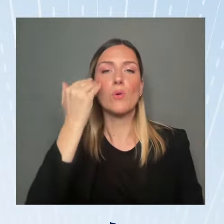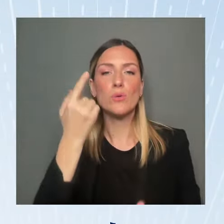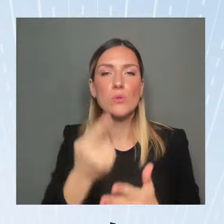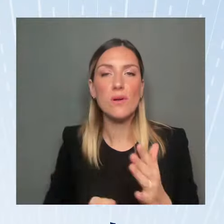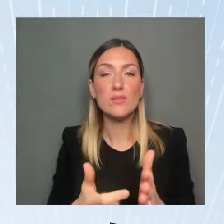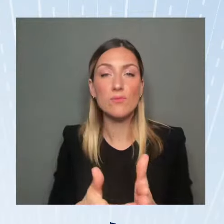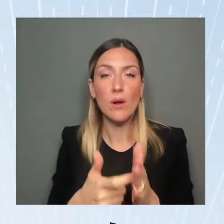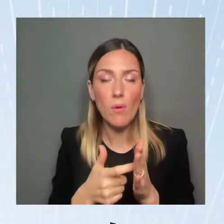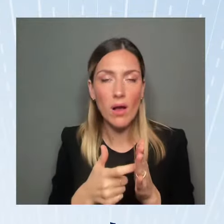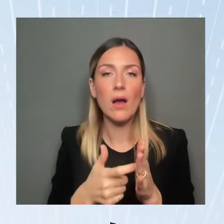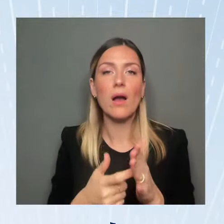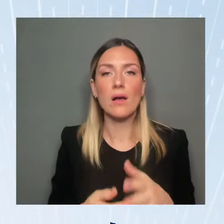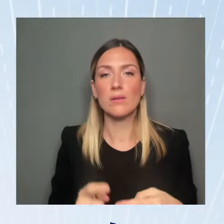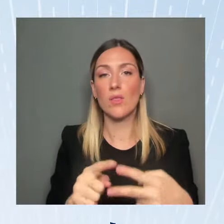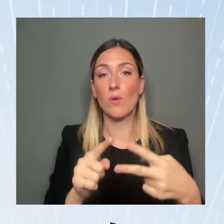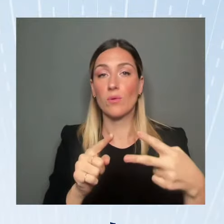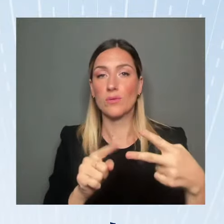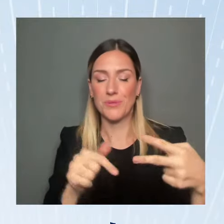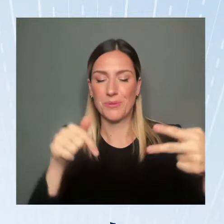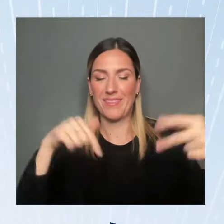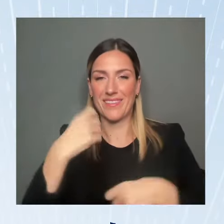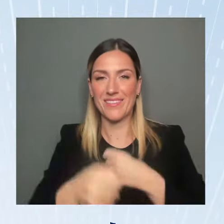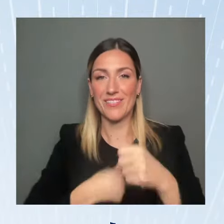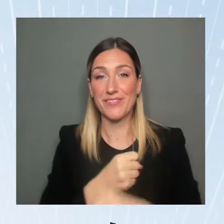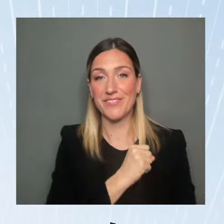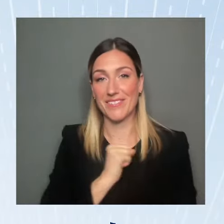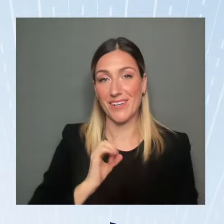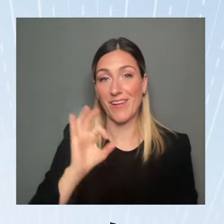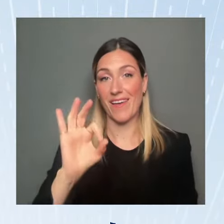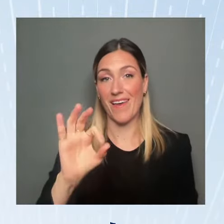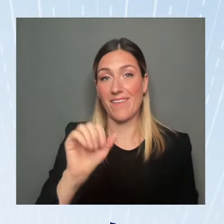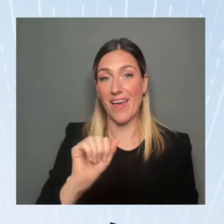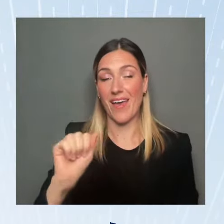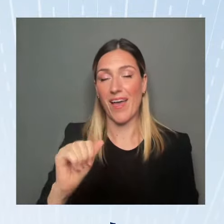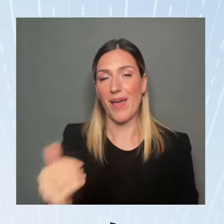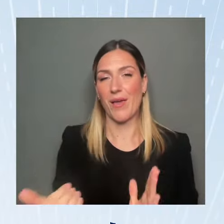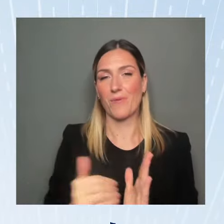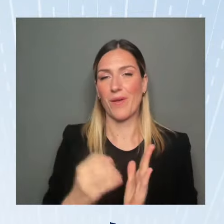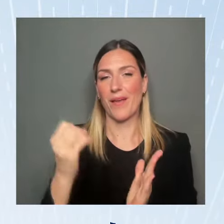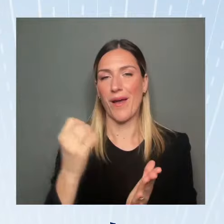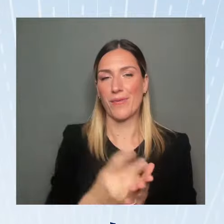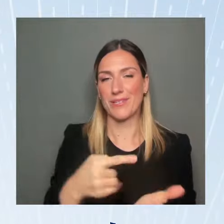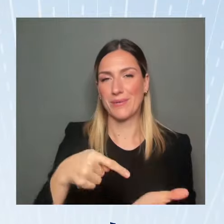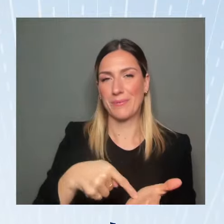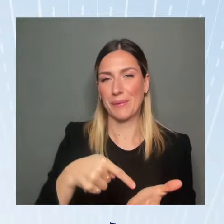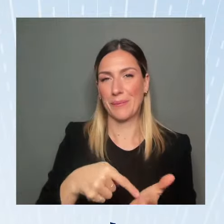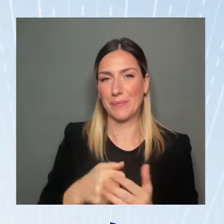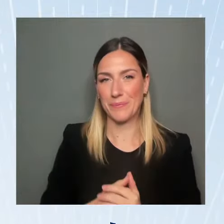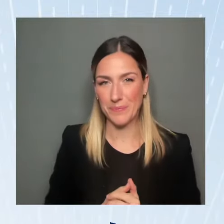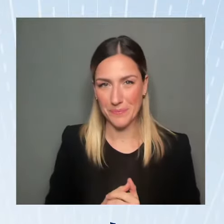two items are in this year's Senate version of the FAA reauthorization bill. Okay.